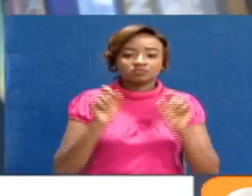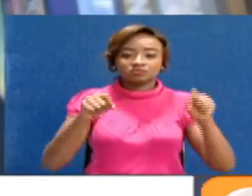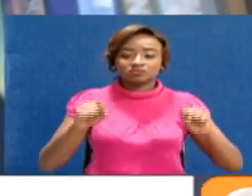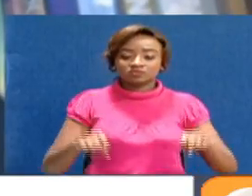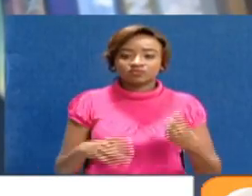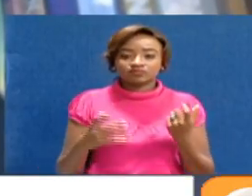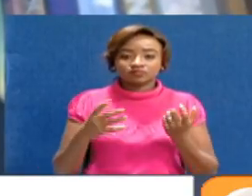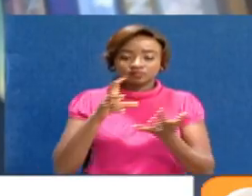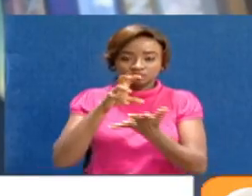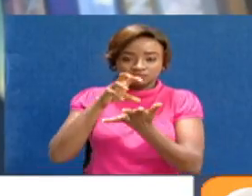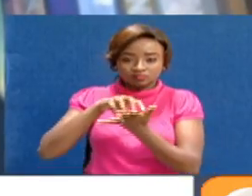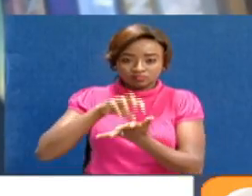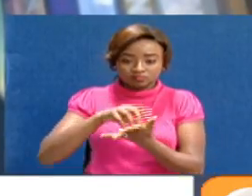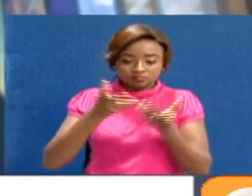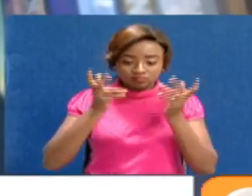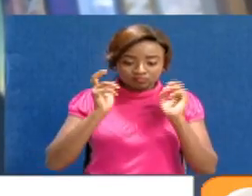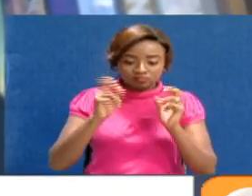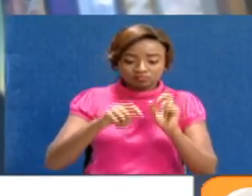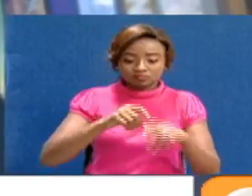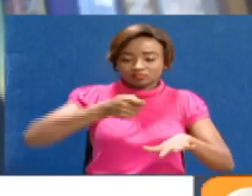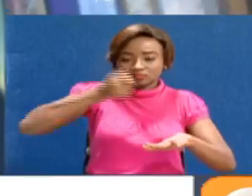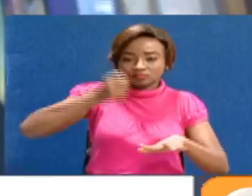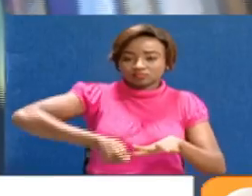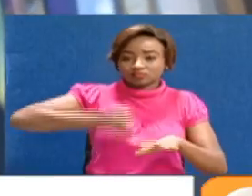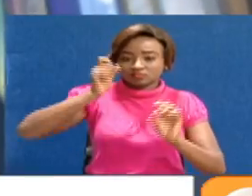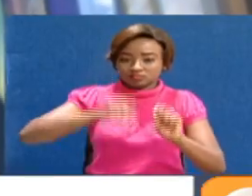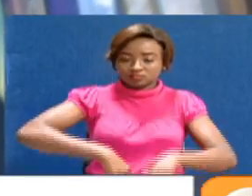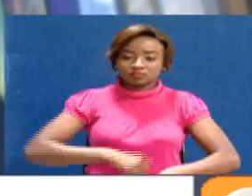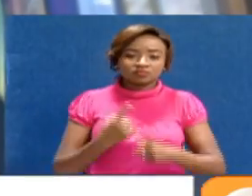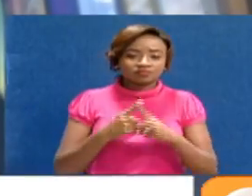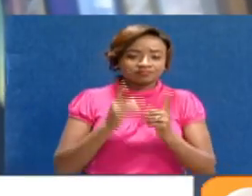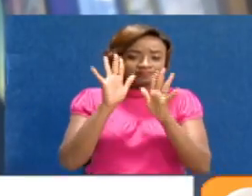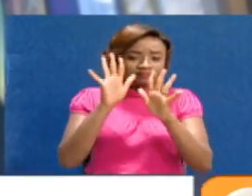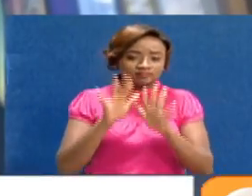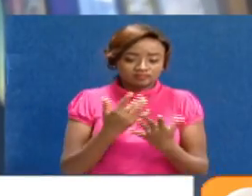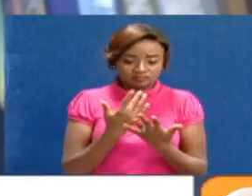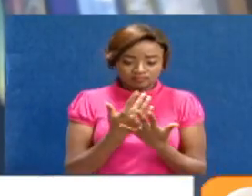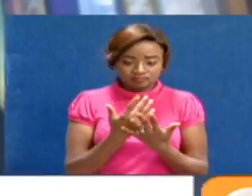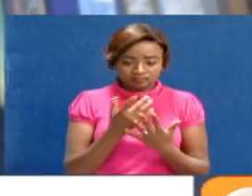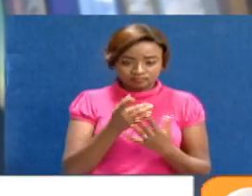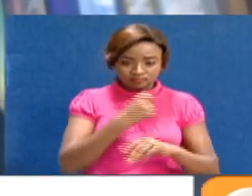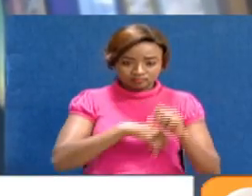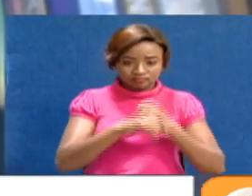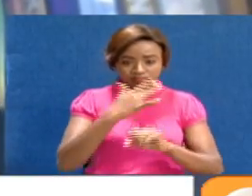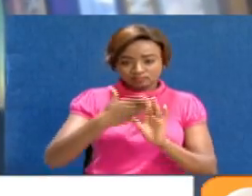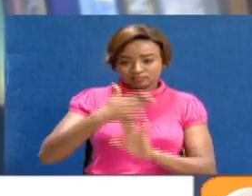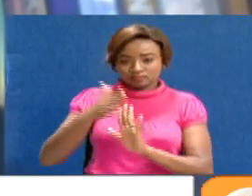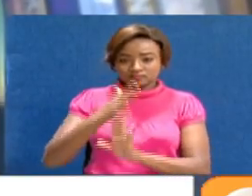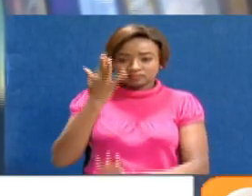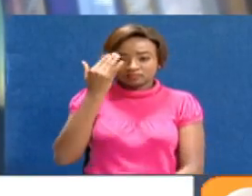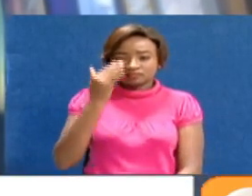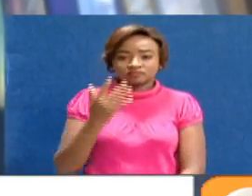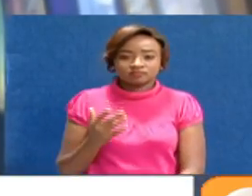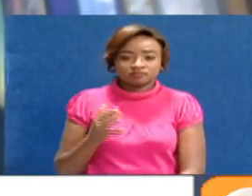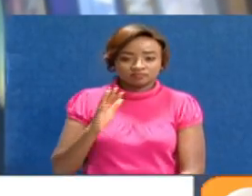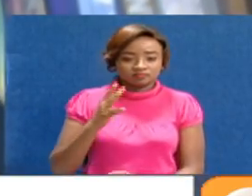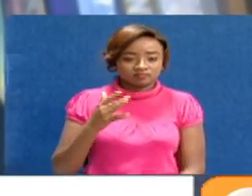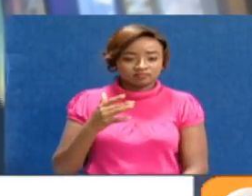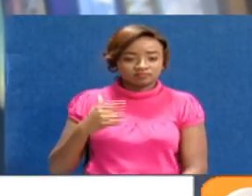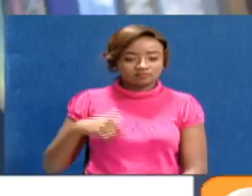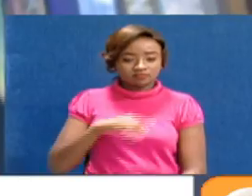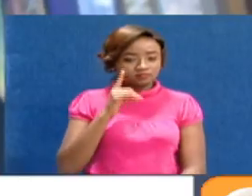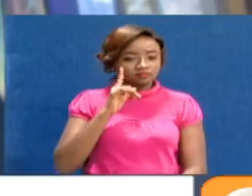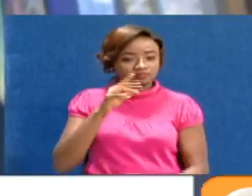so on. But I think we need to just get those wheels moving a little bit faster, because on average, from our own